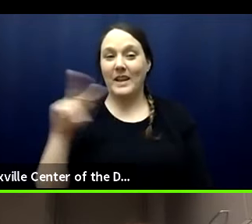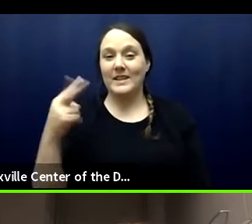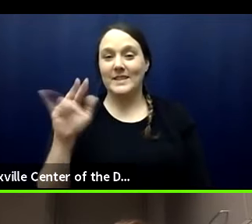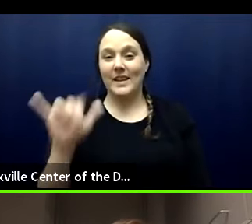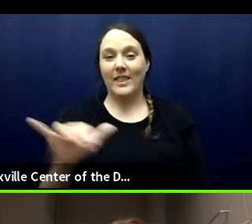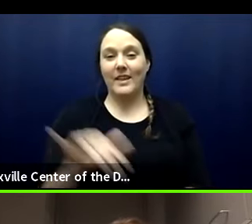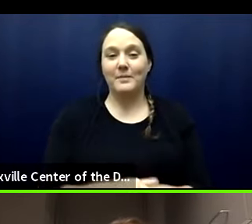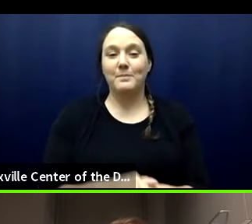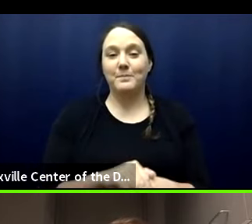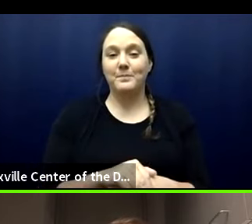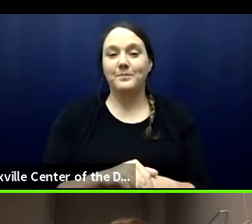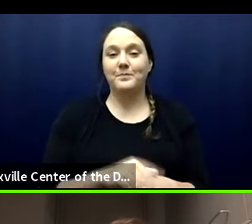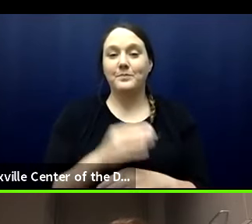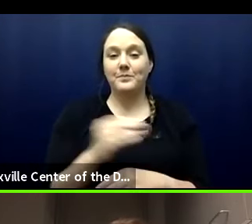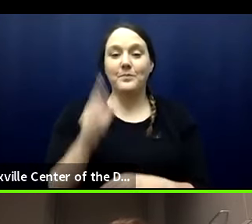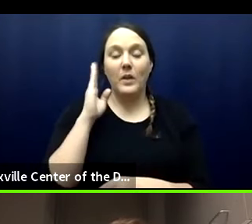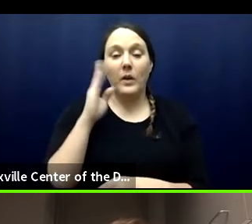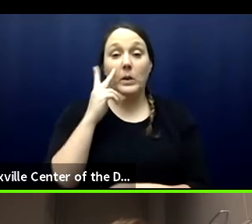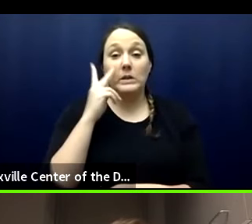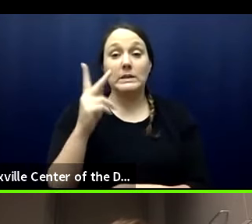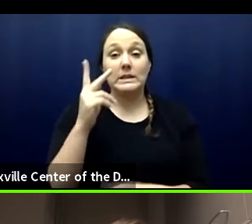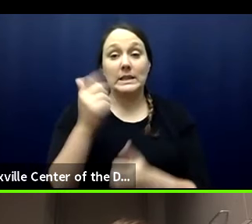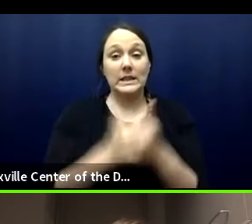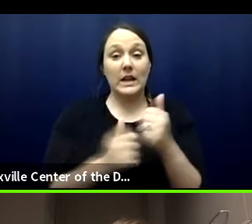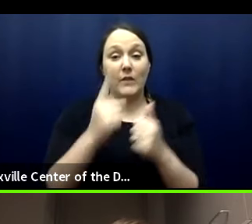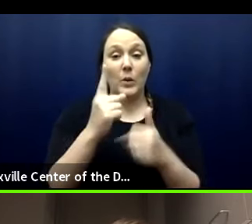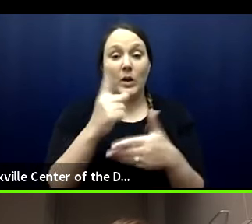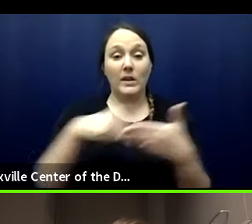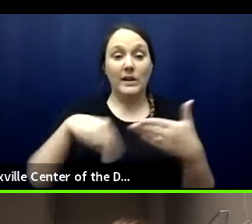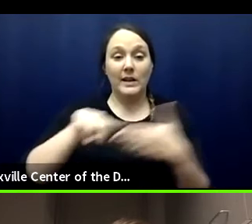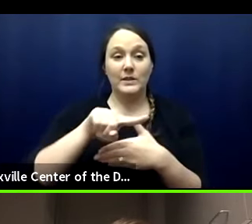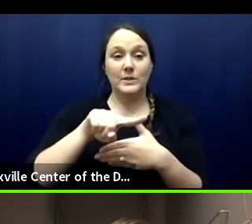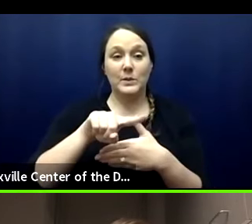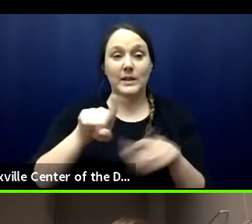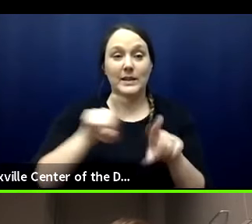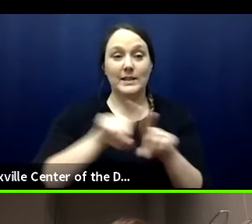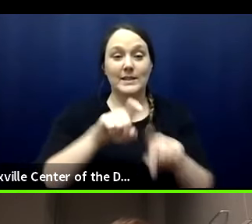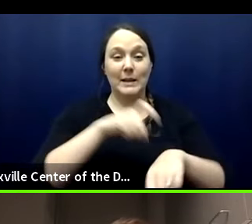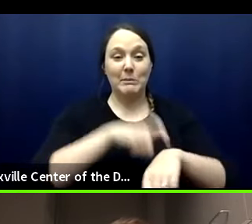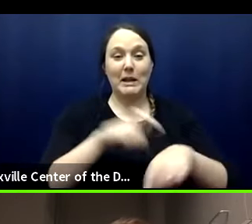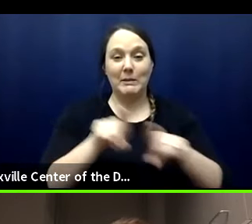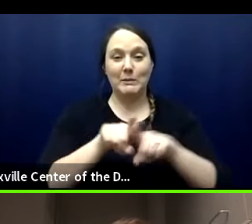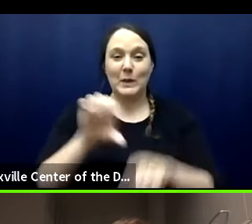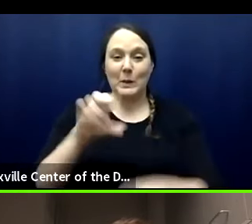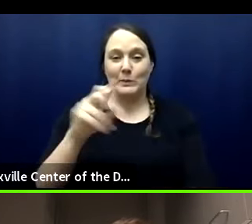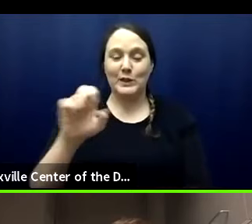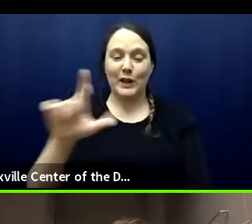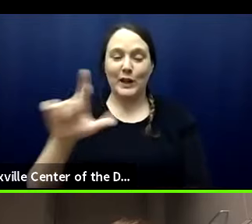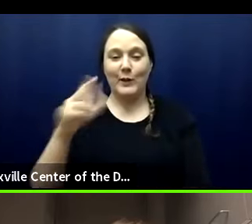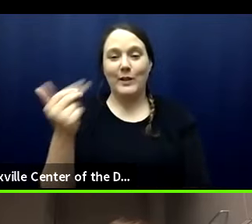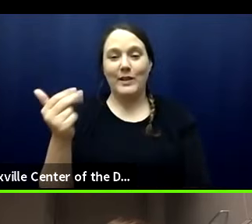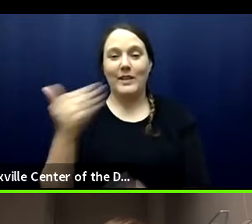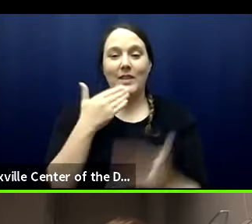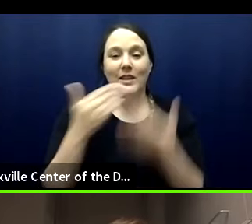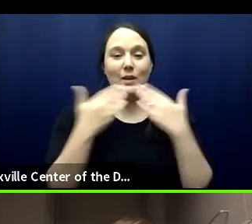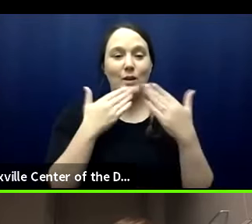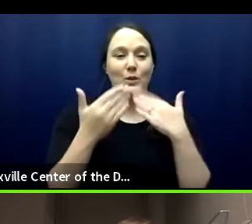and we will see everybody next week, same time, same channel. Thanks, everybody. Good night.